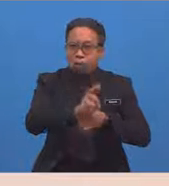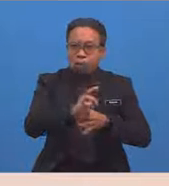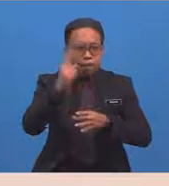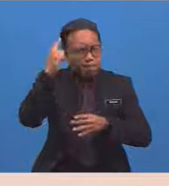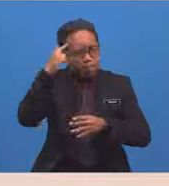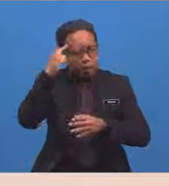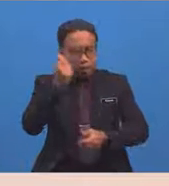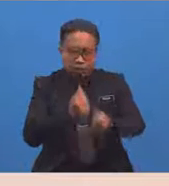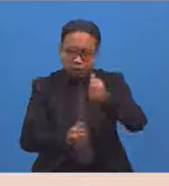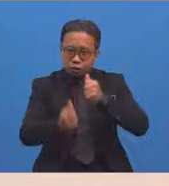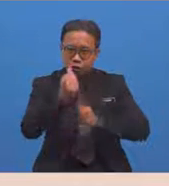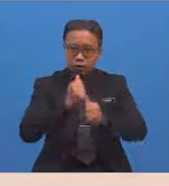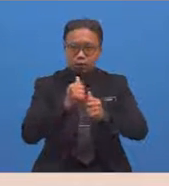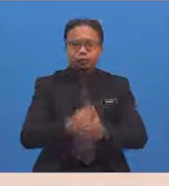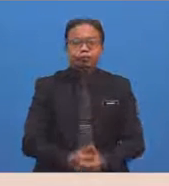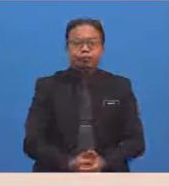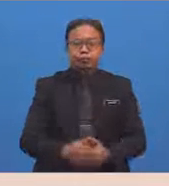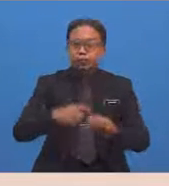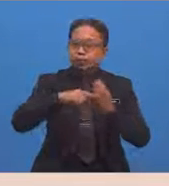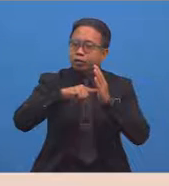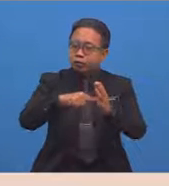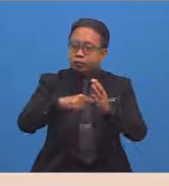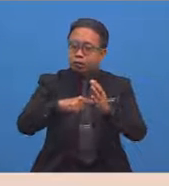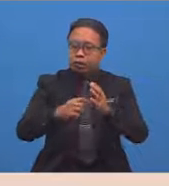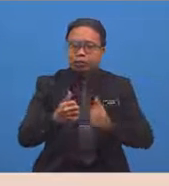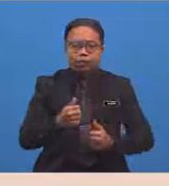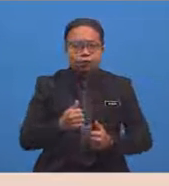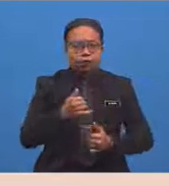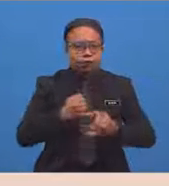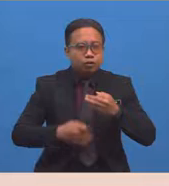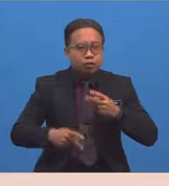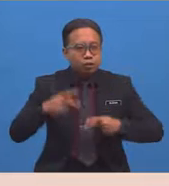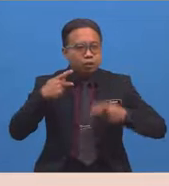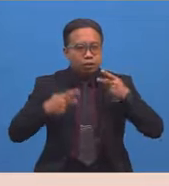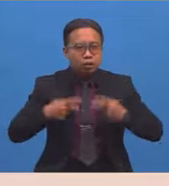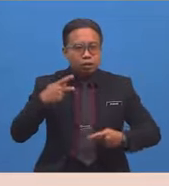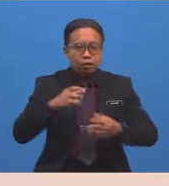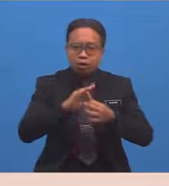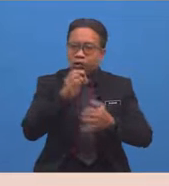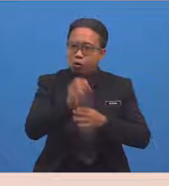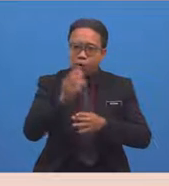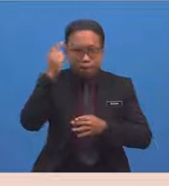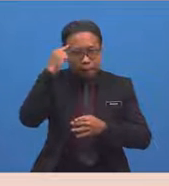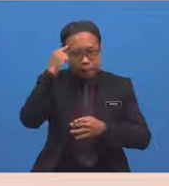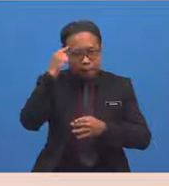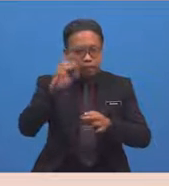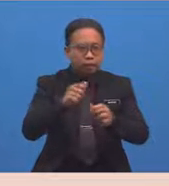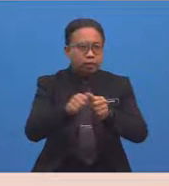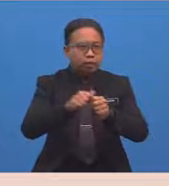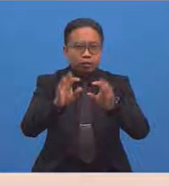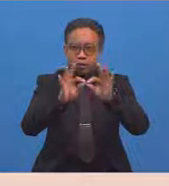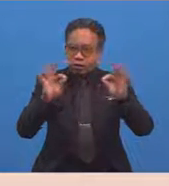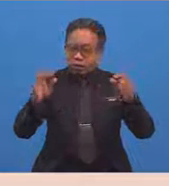action. Yes, describes physical or mental action. Every sentence has